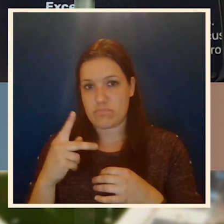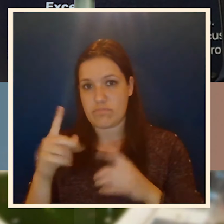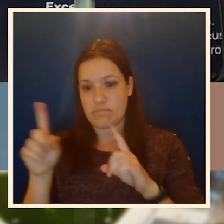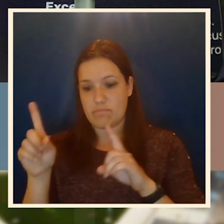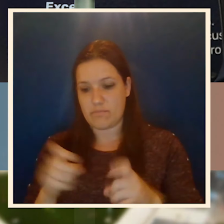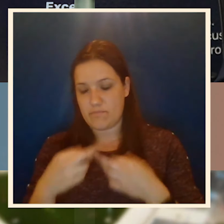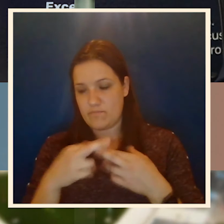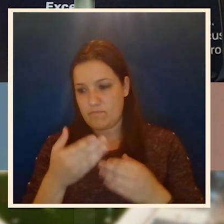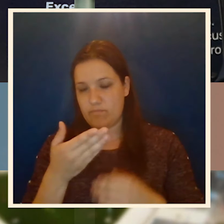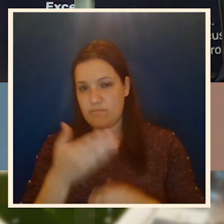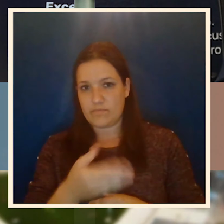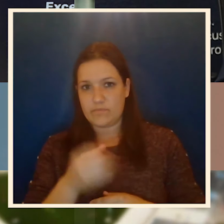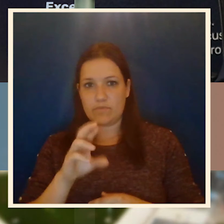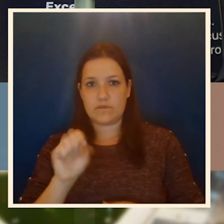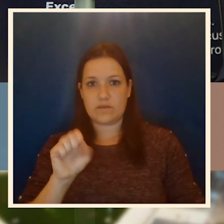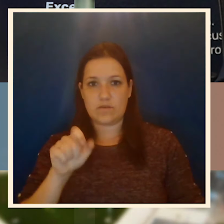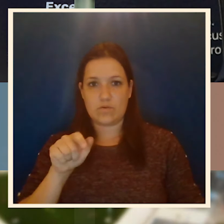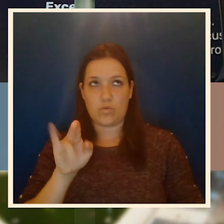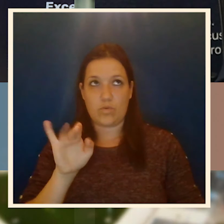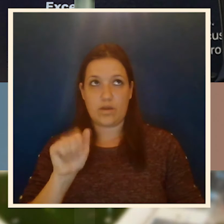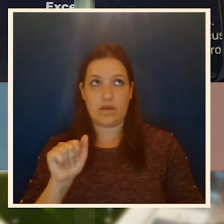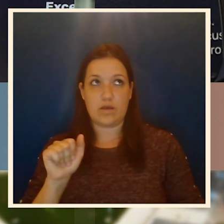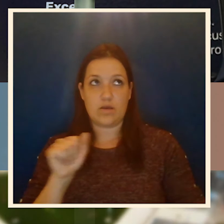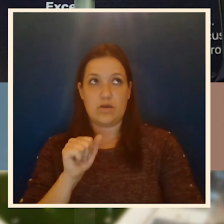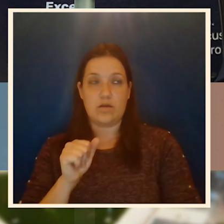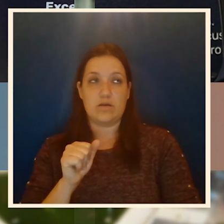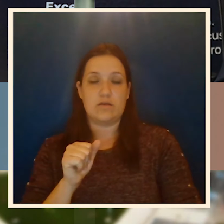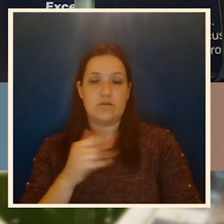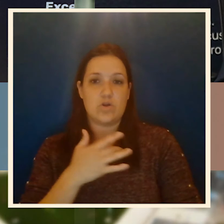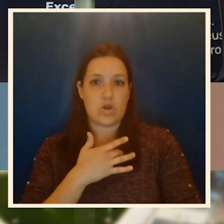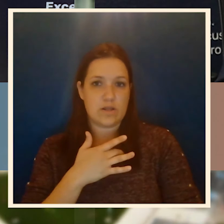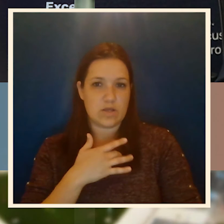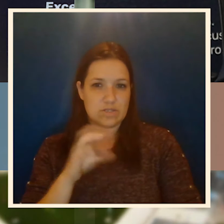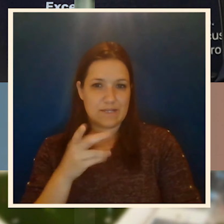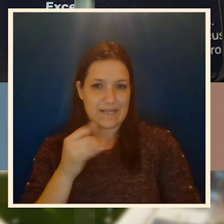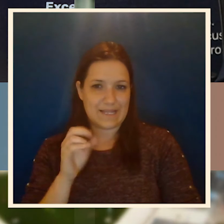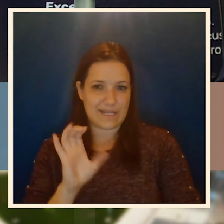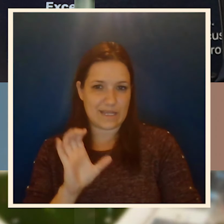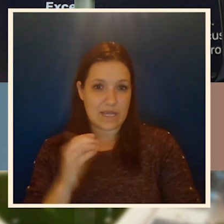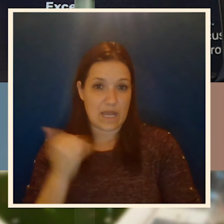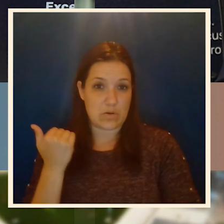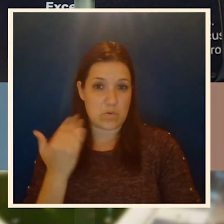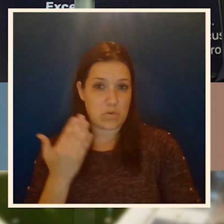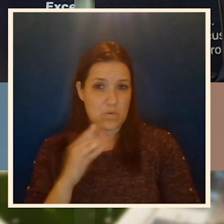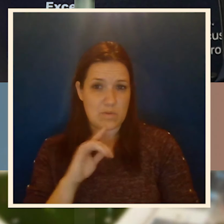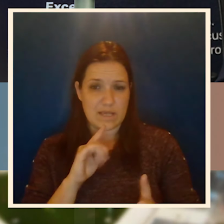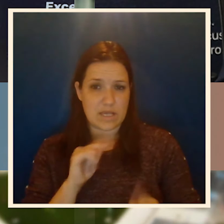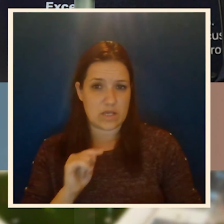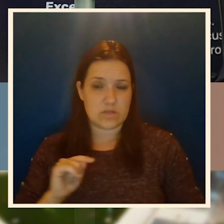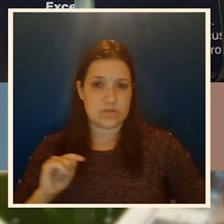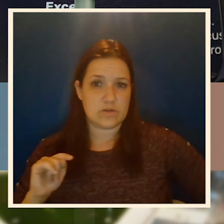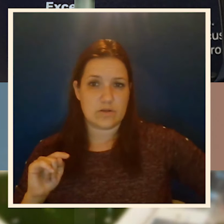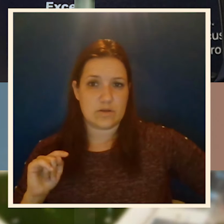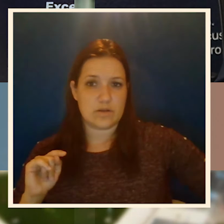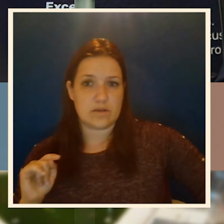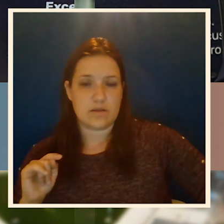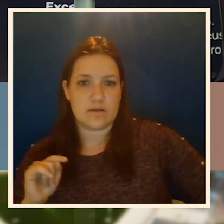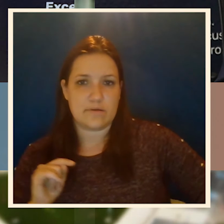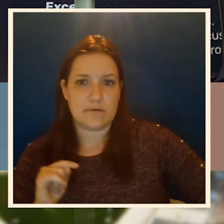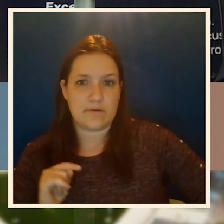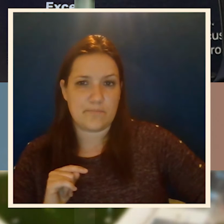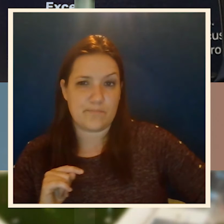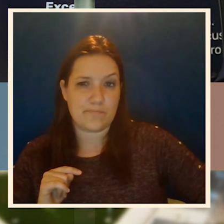room there or the Sequoia Cardiology Clinic? I don't know the answer to that.